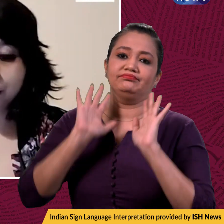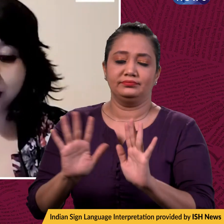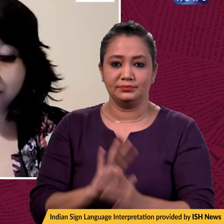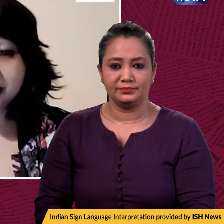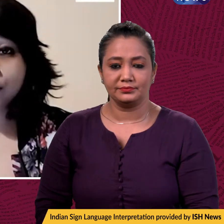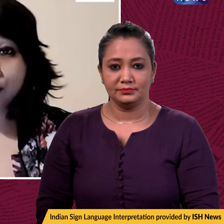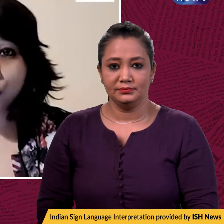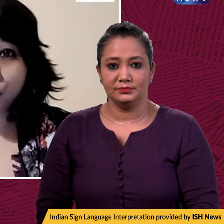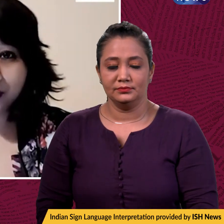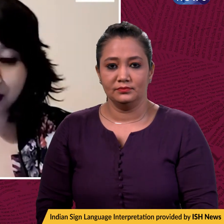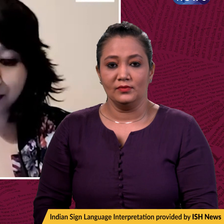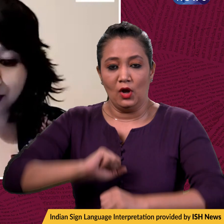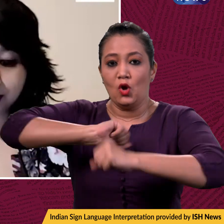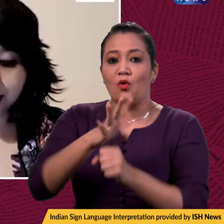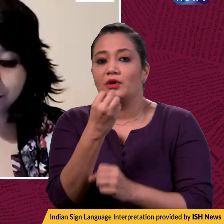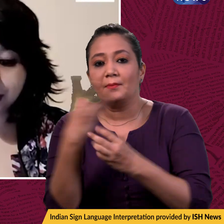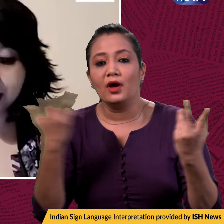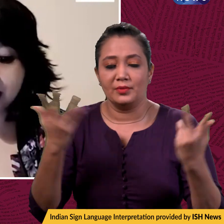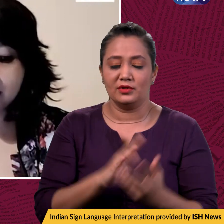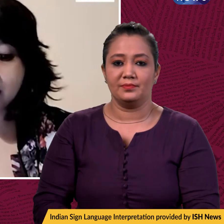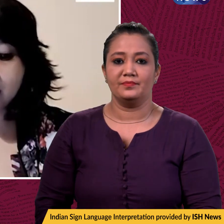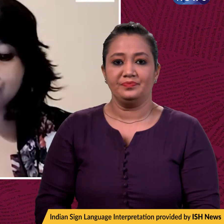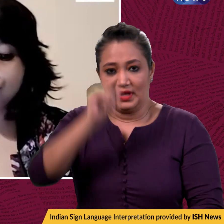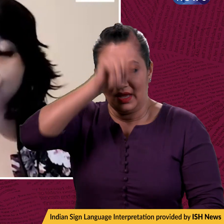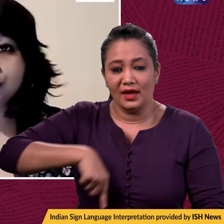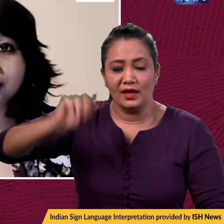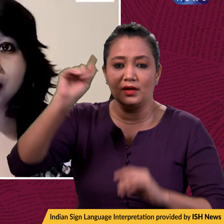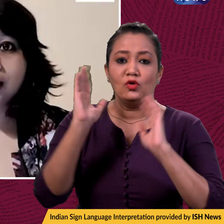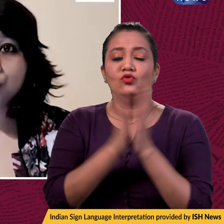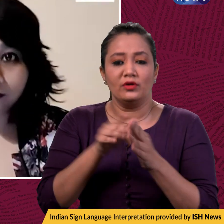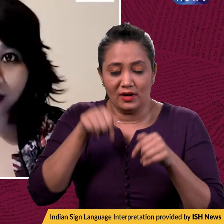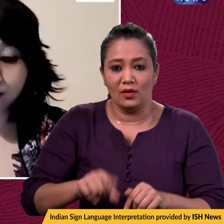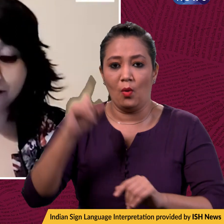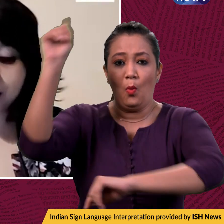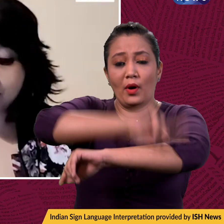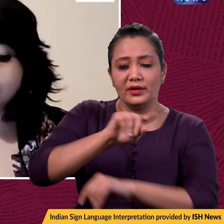Meanwhile, giving you an update on COVID numbers like every day, India has reported